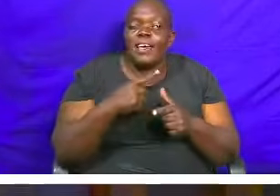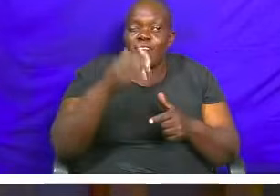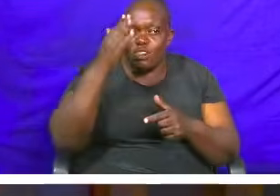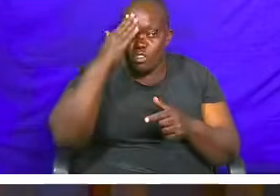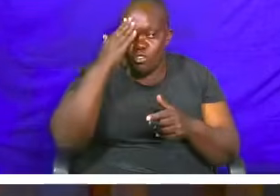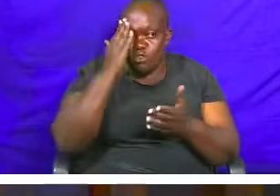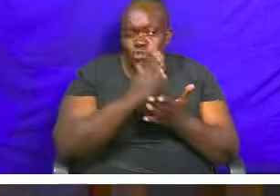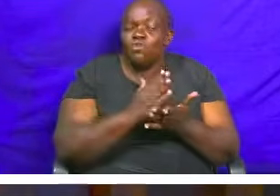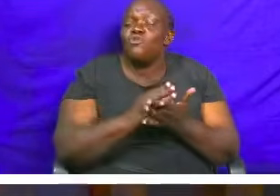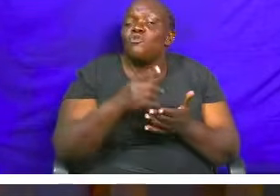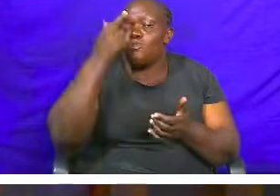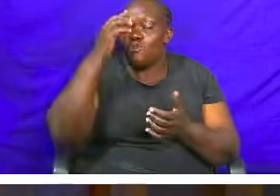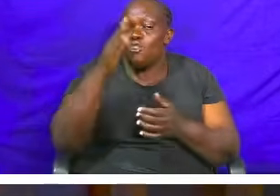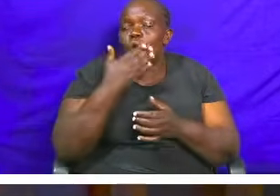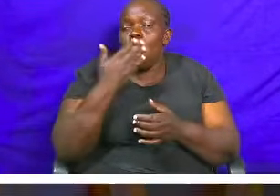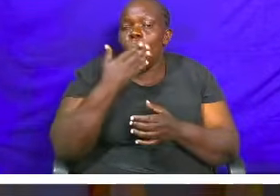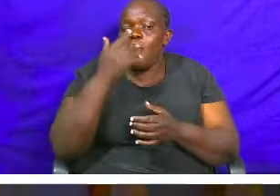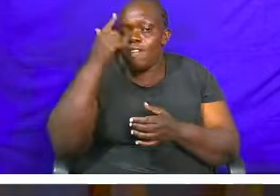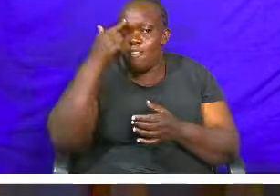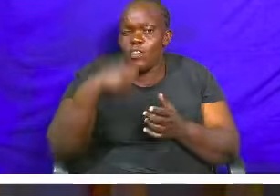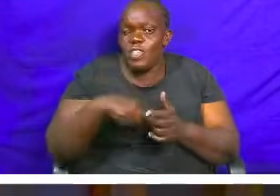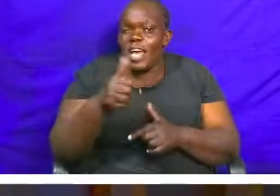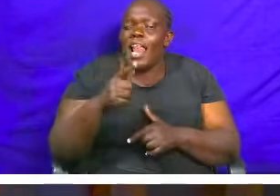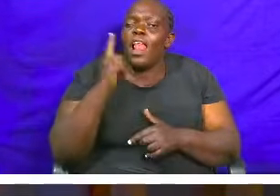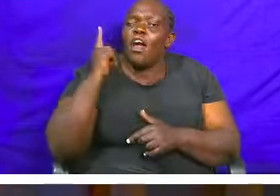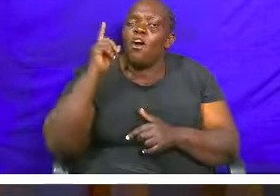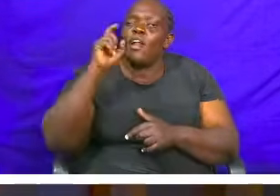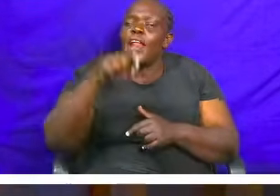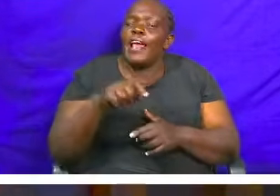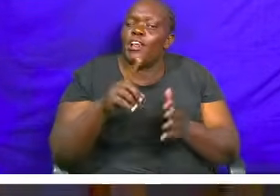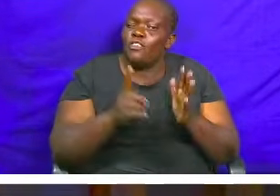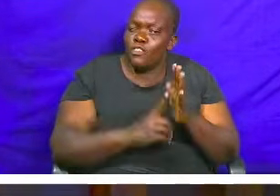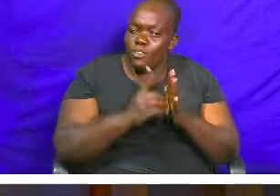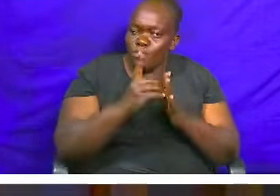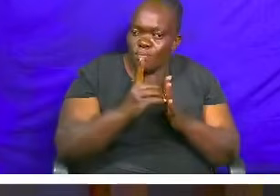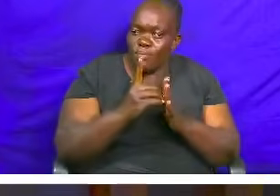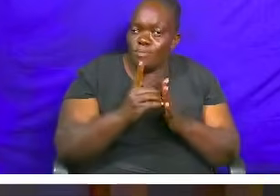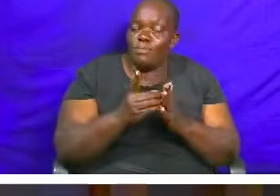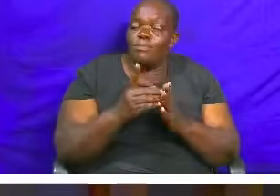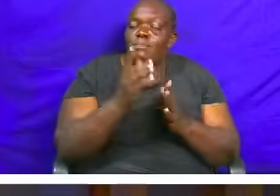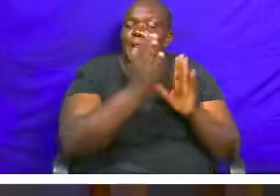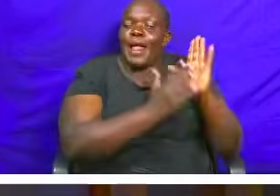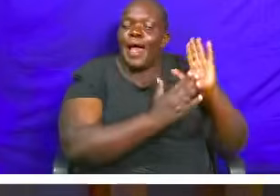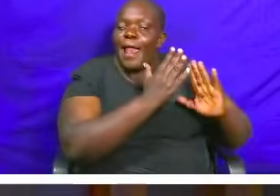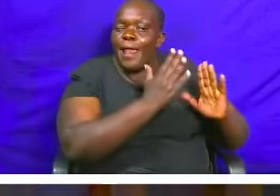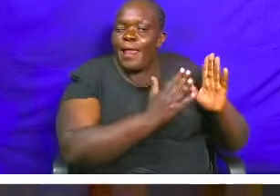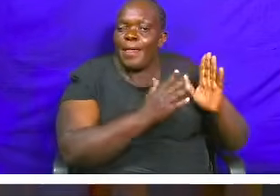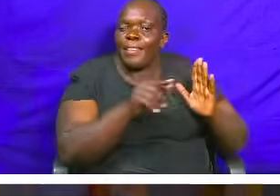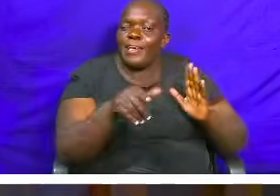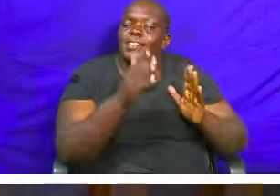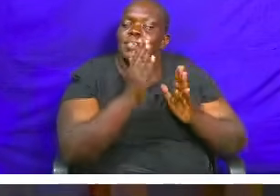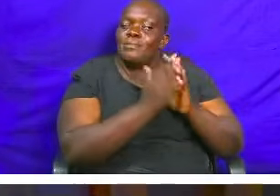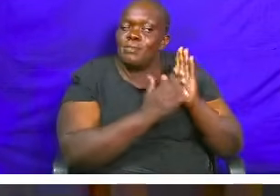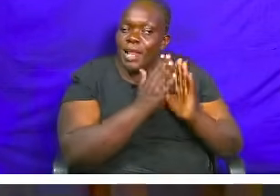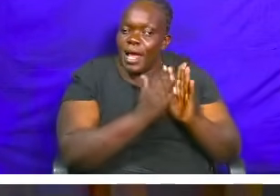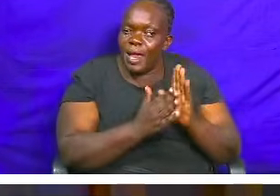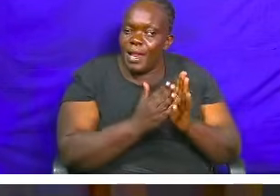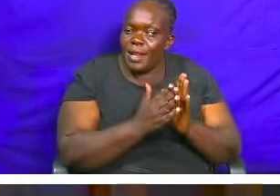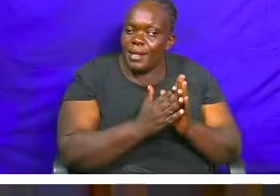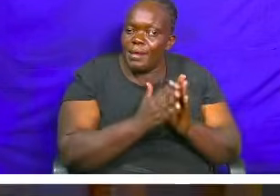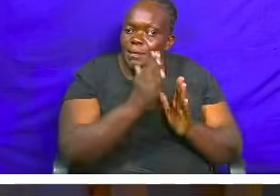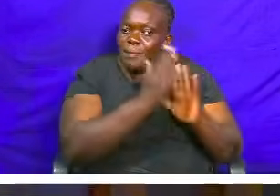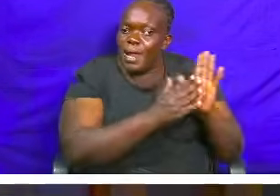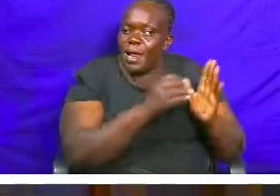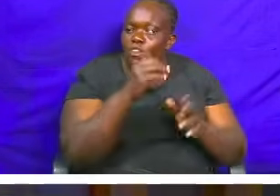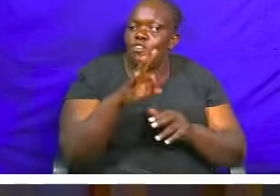commercial quantity, then the law requires that you develop a field development plan. And this one is a plan